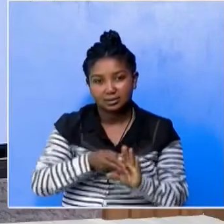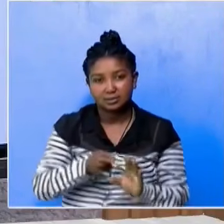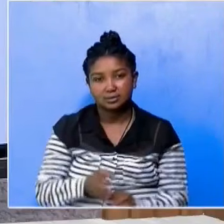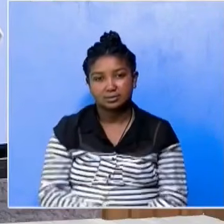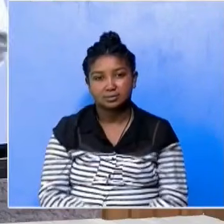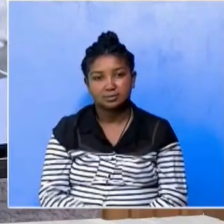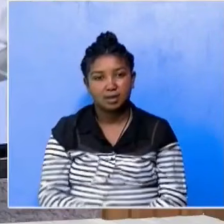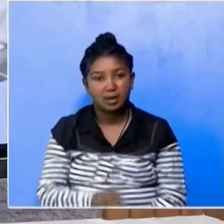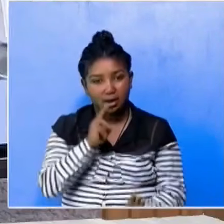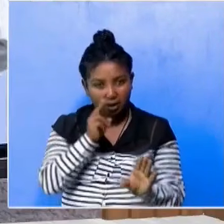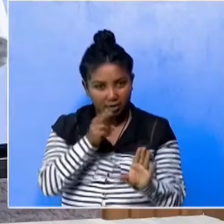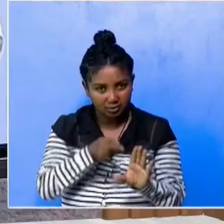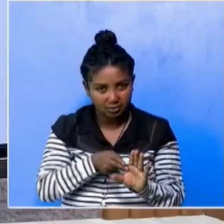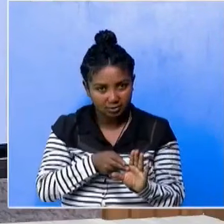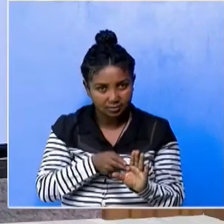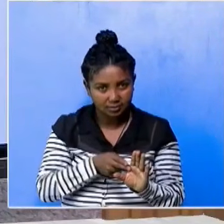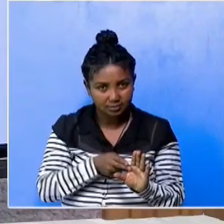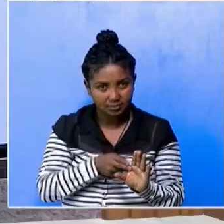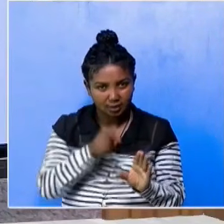What about gas?